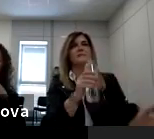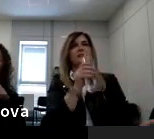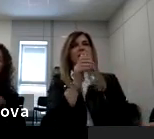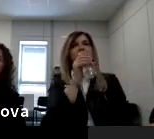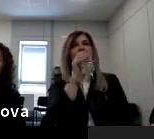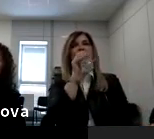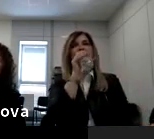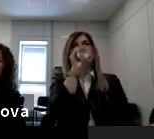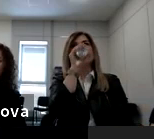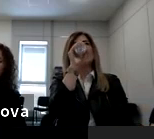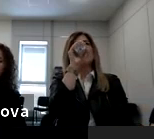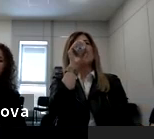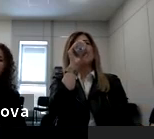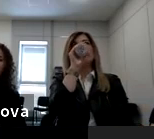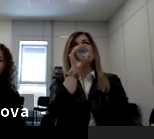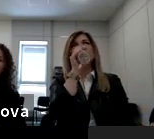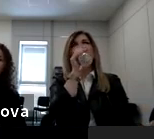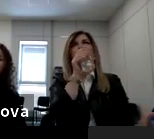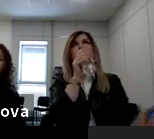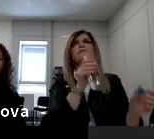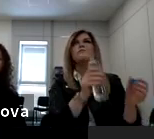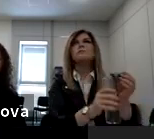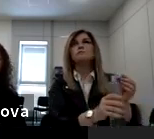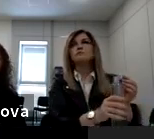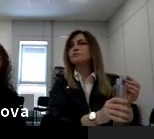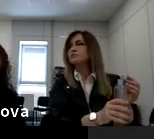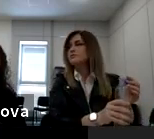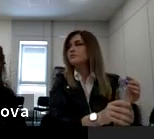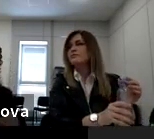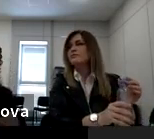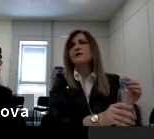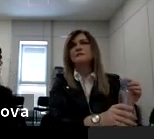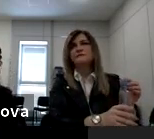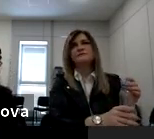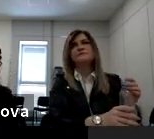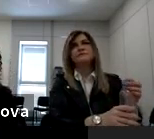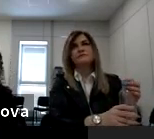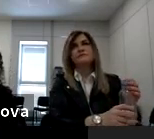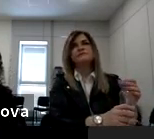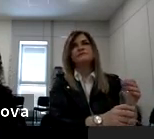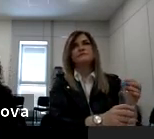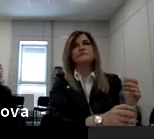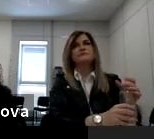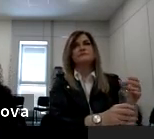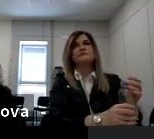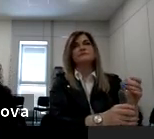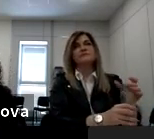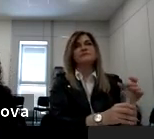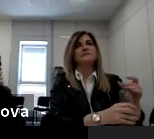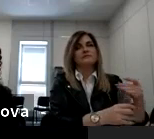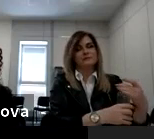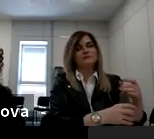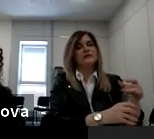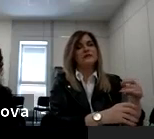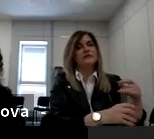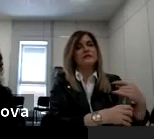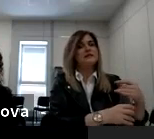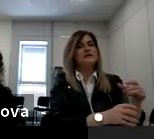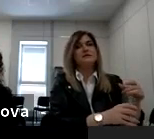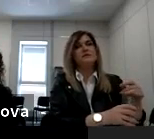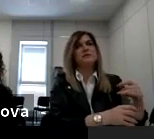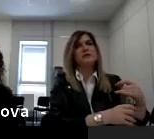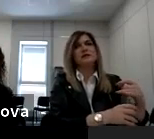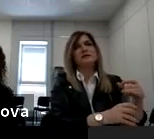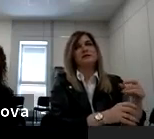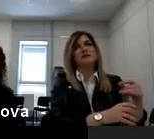it only on big height, because in such use you can just glare at people. In any